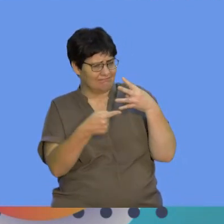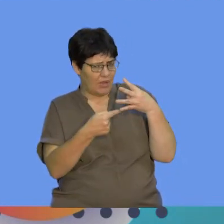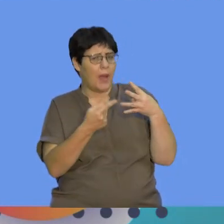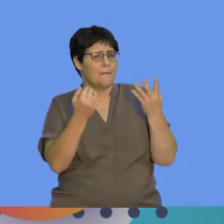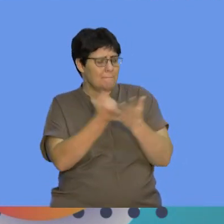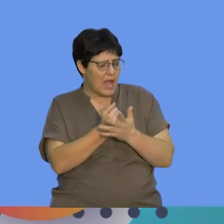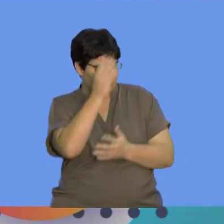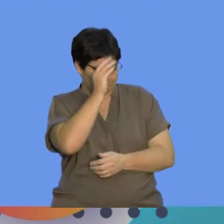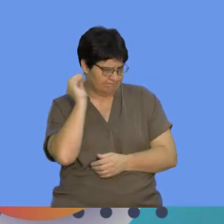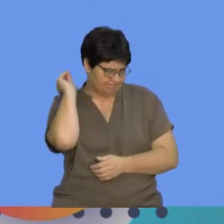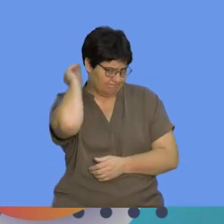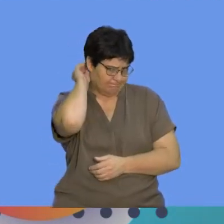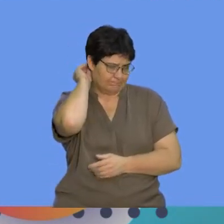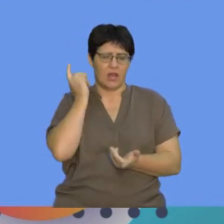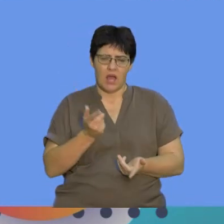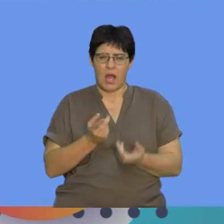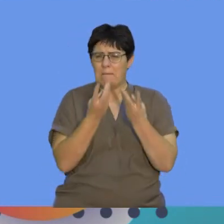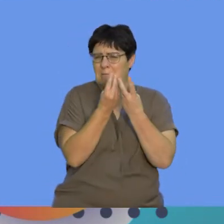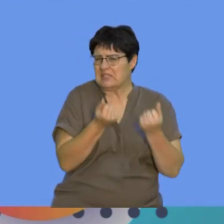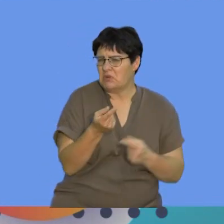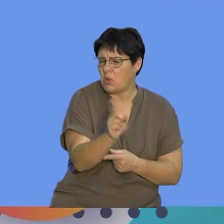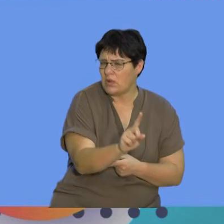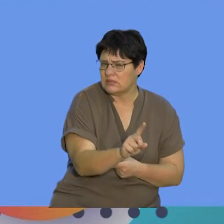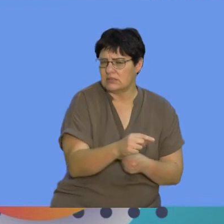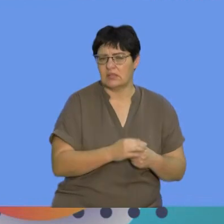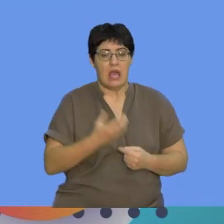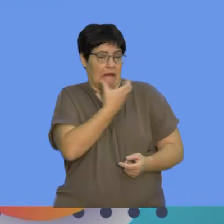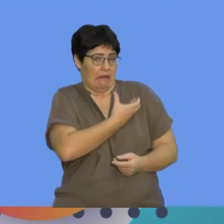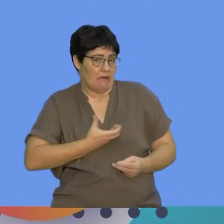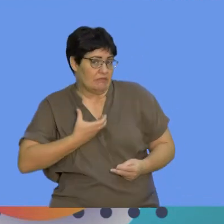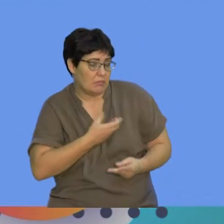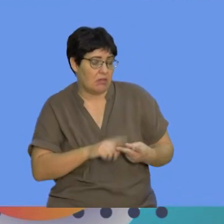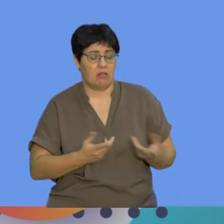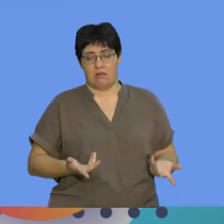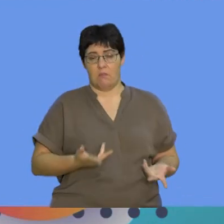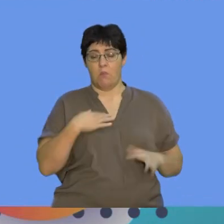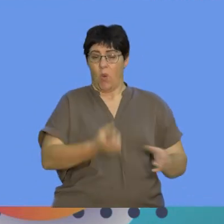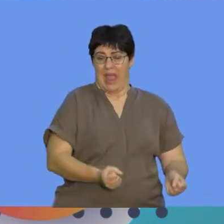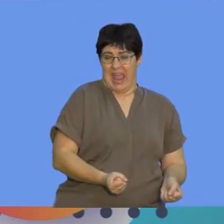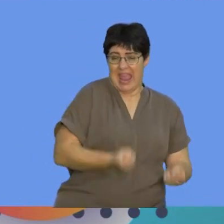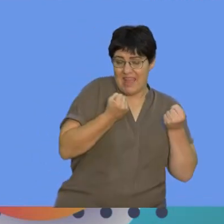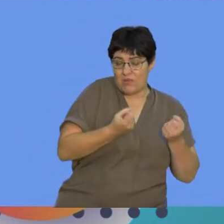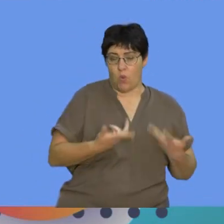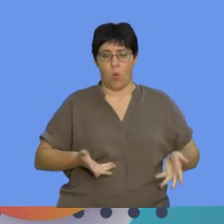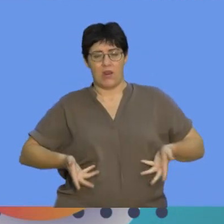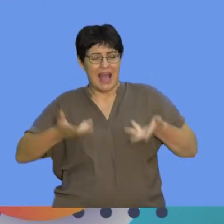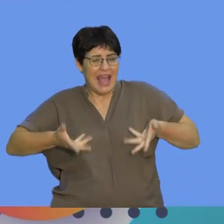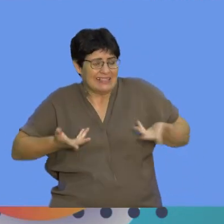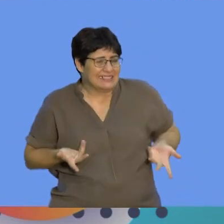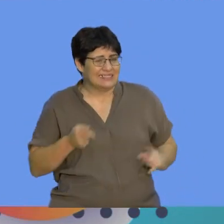into account. What type of material? Should it be comfortable? Should it be heavier? Think about all